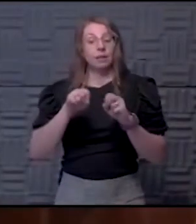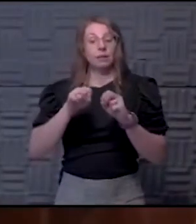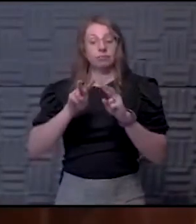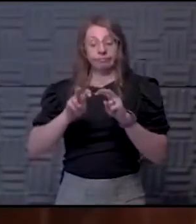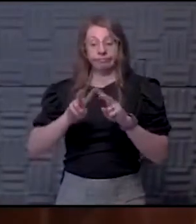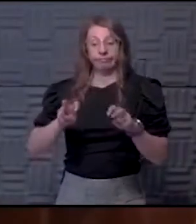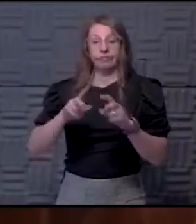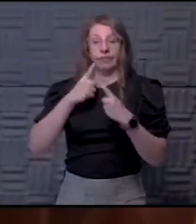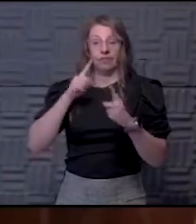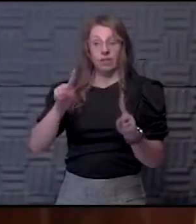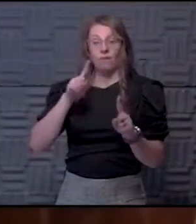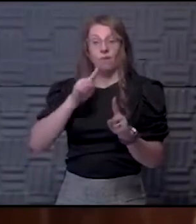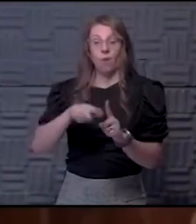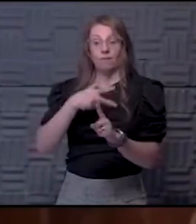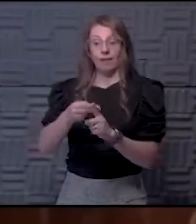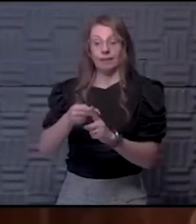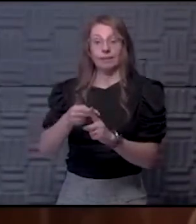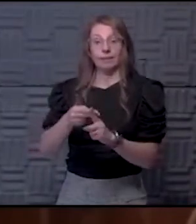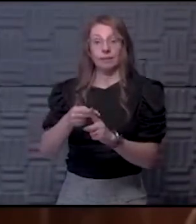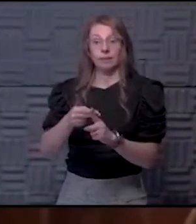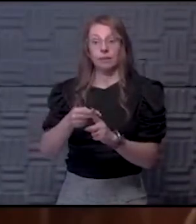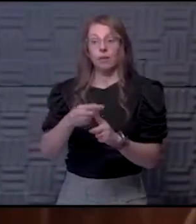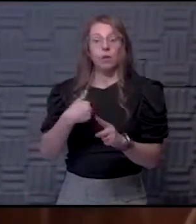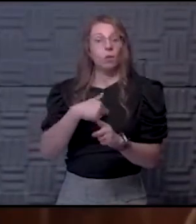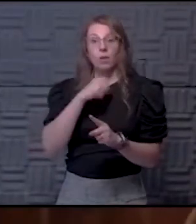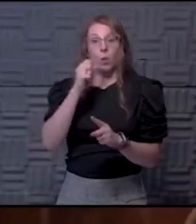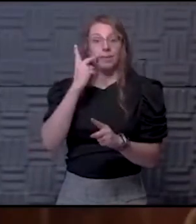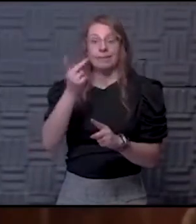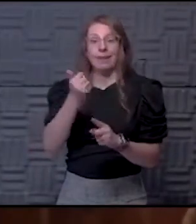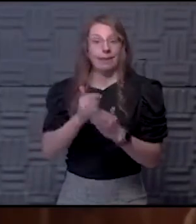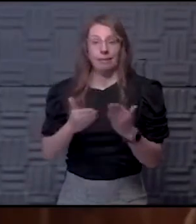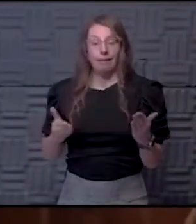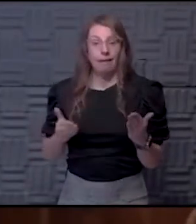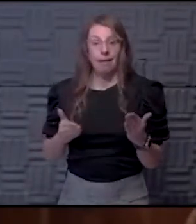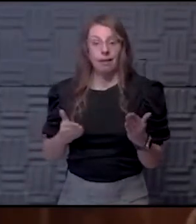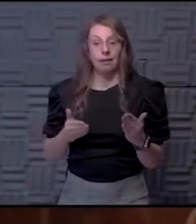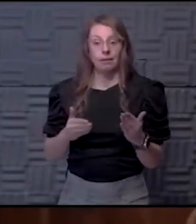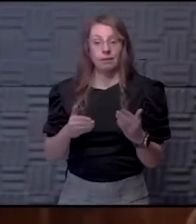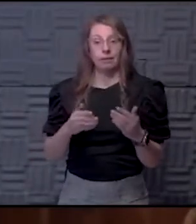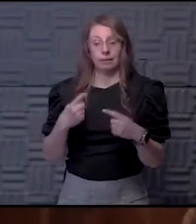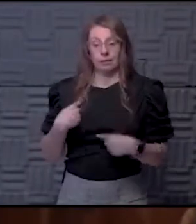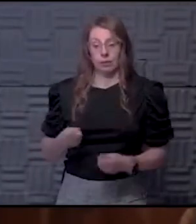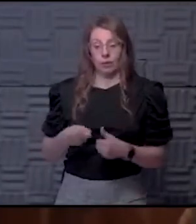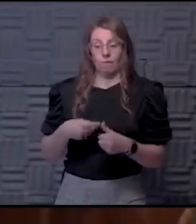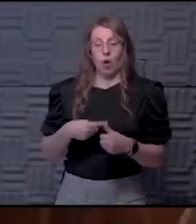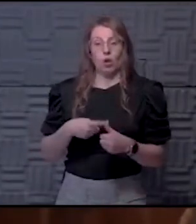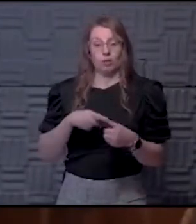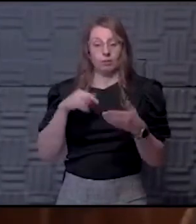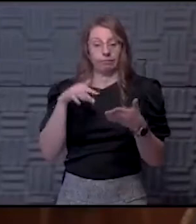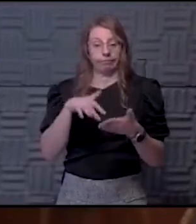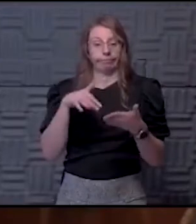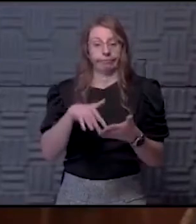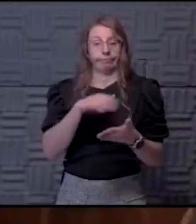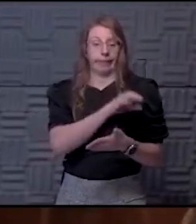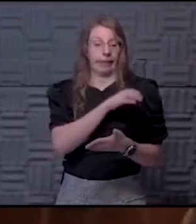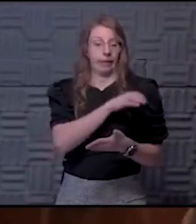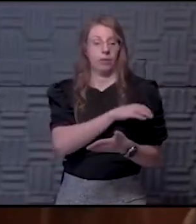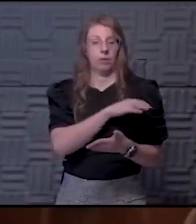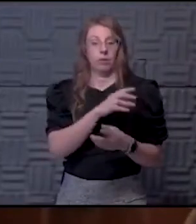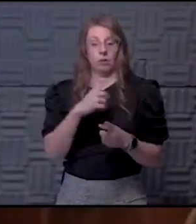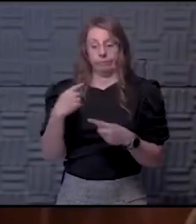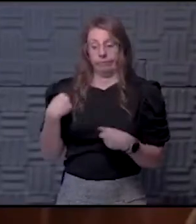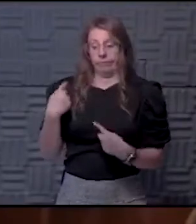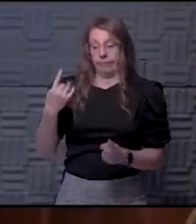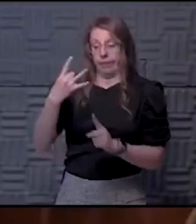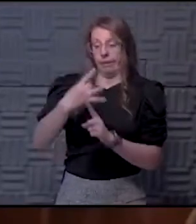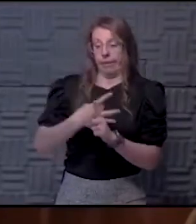of the vaccine and say, we don't see anything since the very first clinical trial. So we're probably at about 8 months or so. We